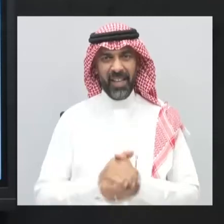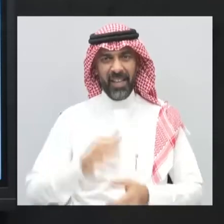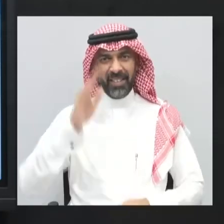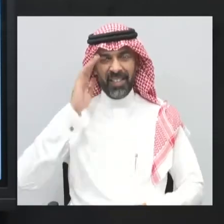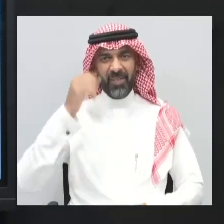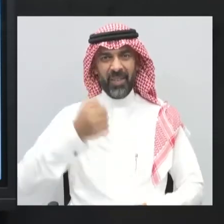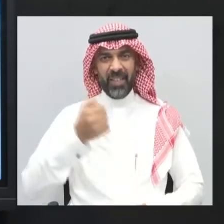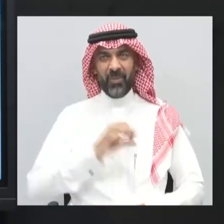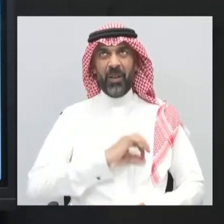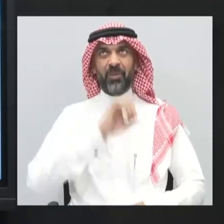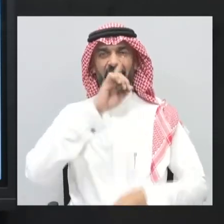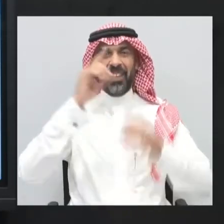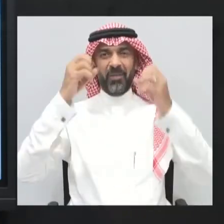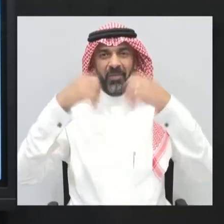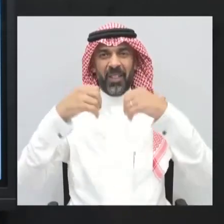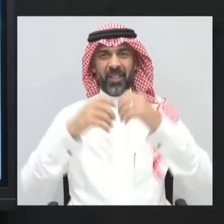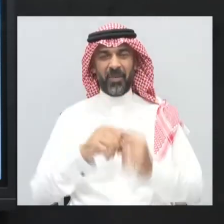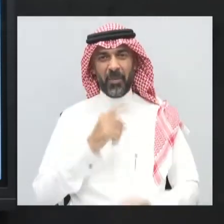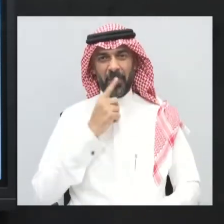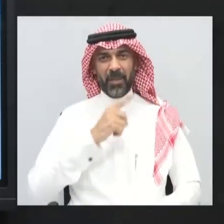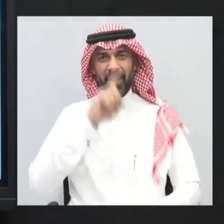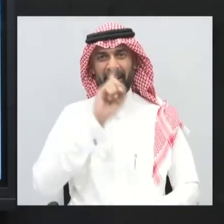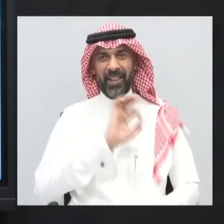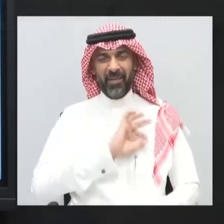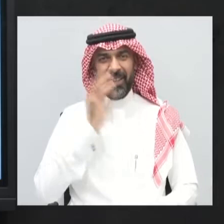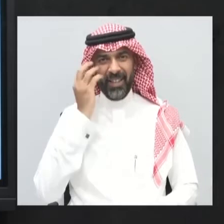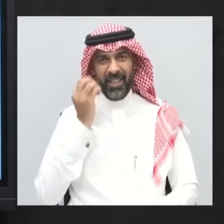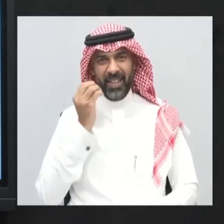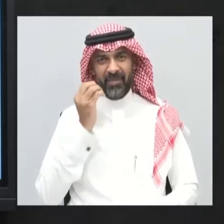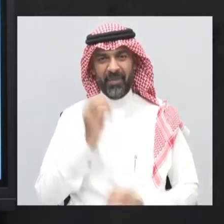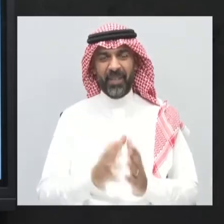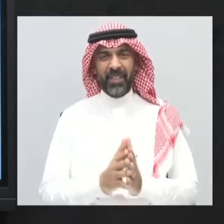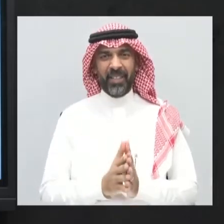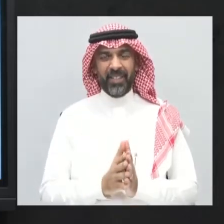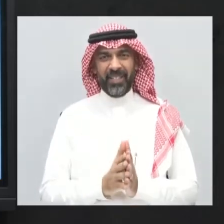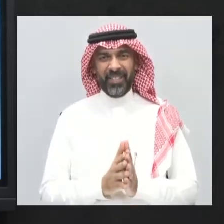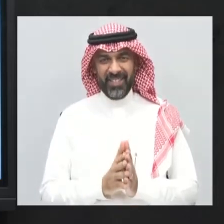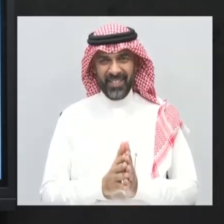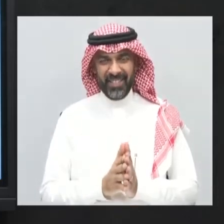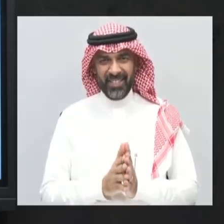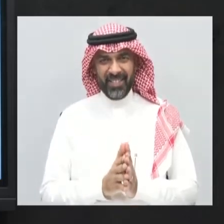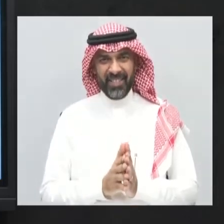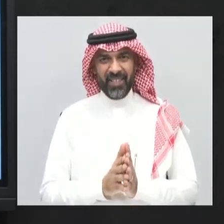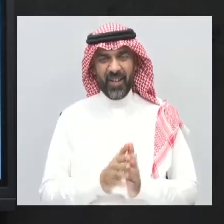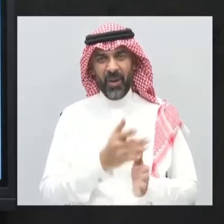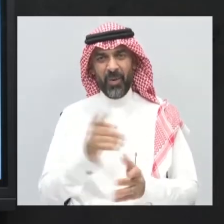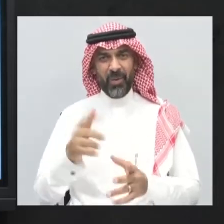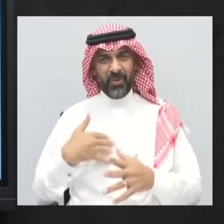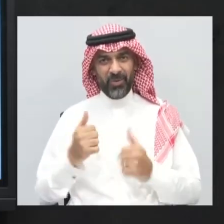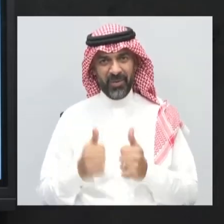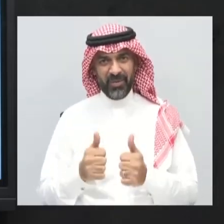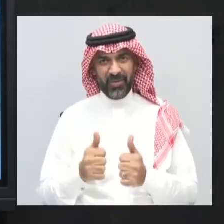Assalamu alaikum wa rahmatullahi wa barakatuh. Bismillah ar-Rahman ar-Rahim. In the name of Allah, the most gracious, the most merciful. How are we doing